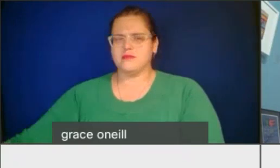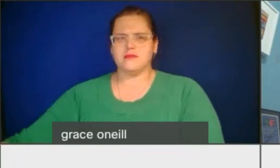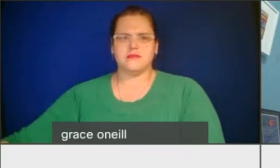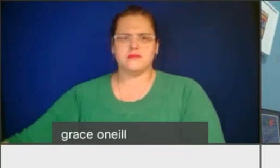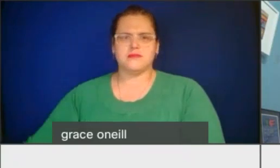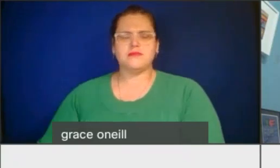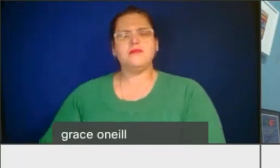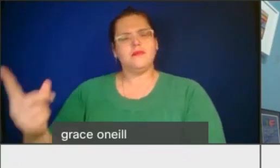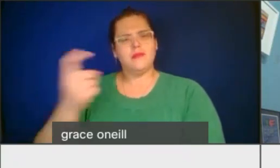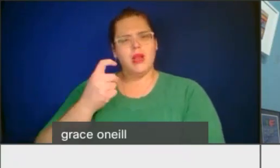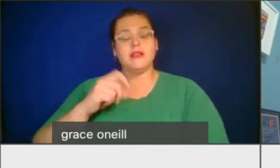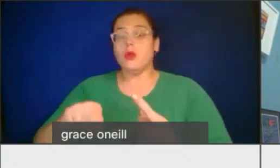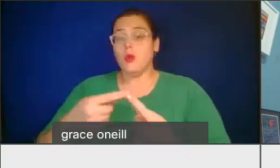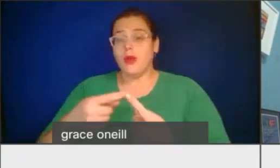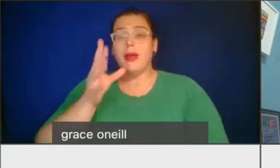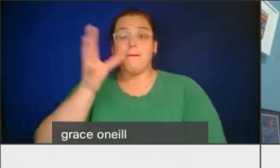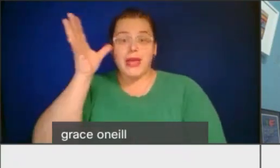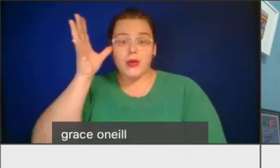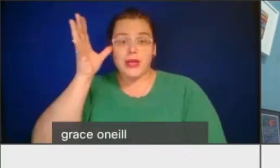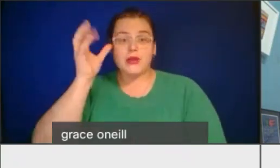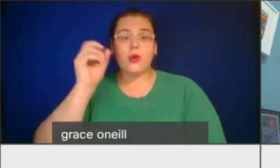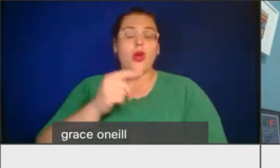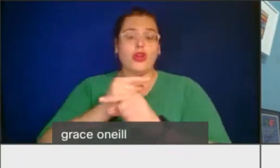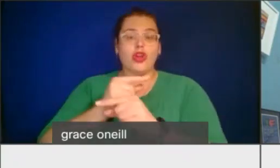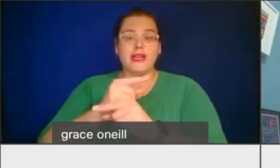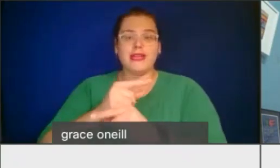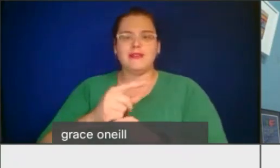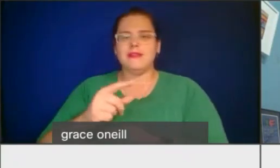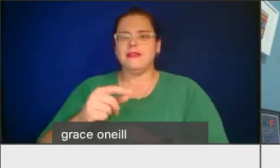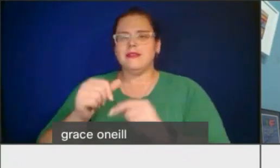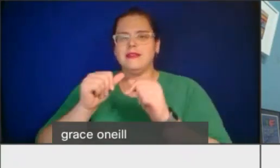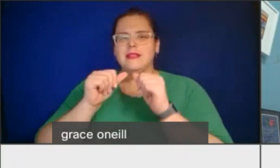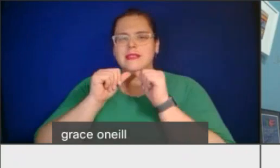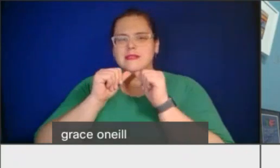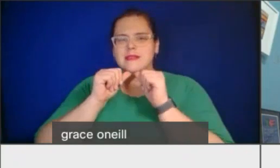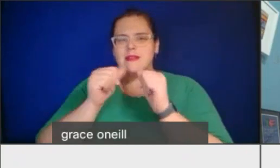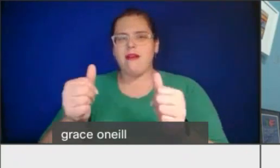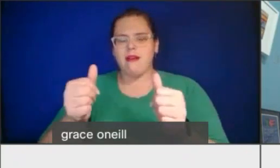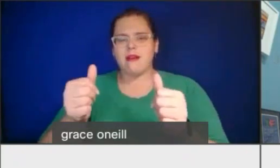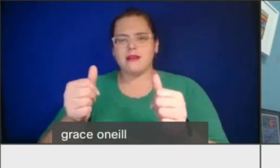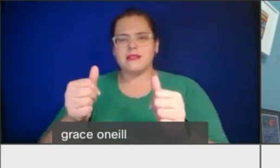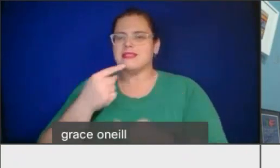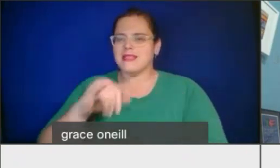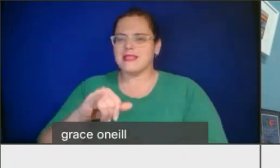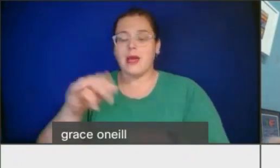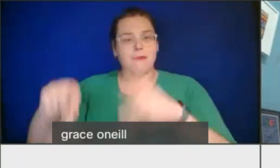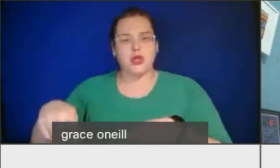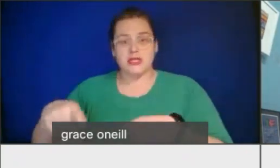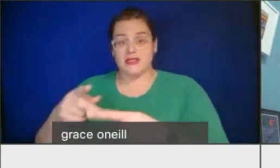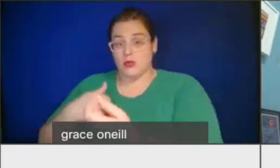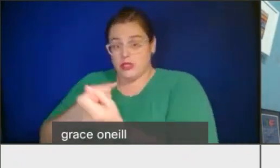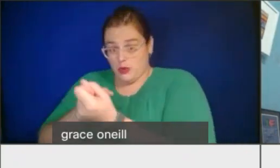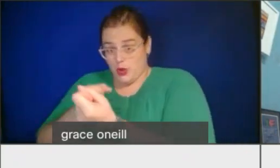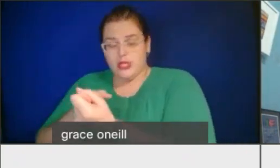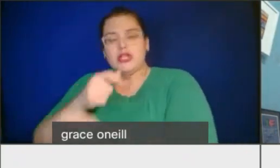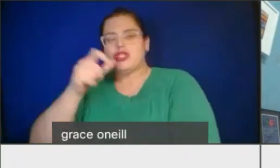When a parent or guardian, it says, denies that a person supported should not be vaccinated, and a provider